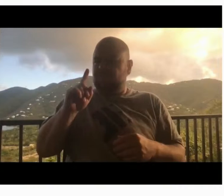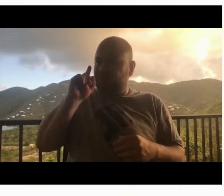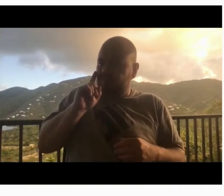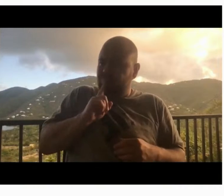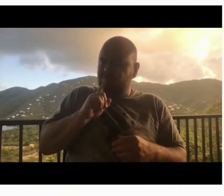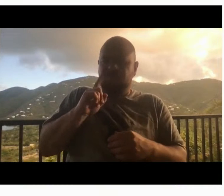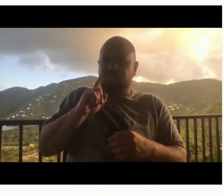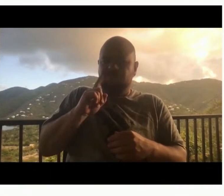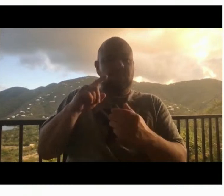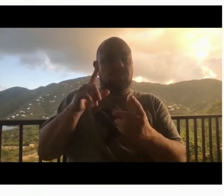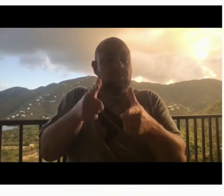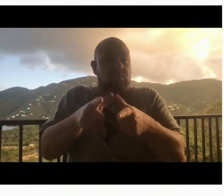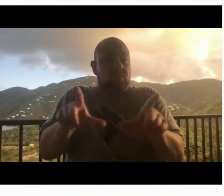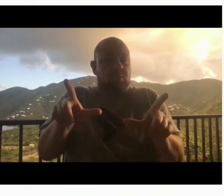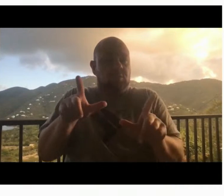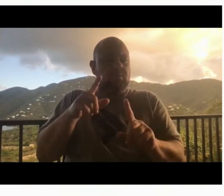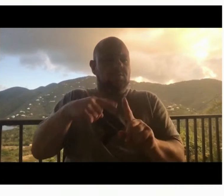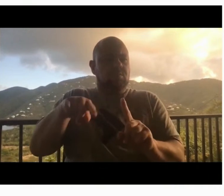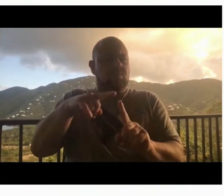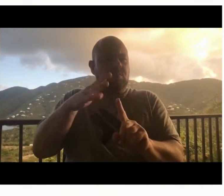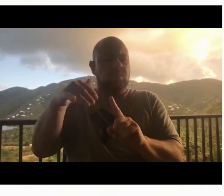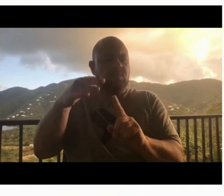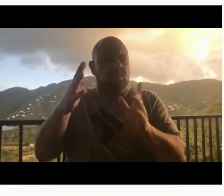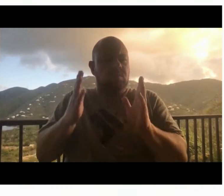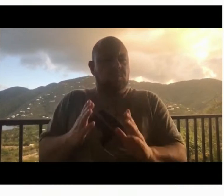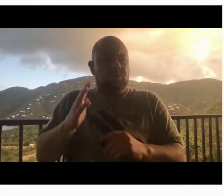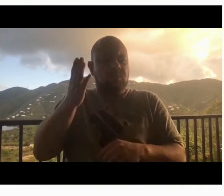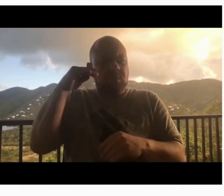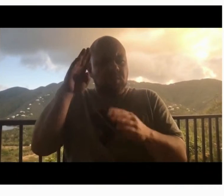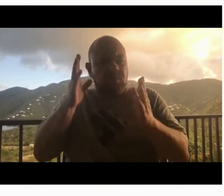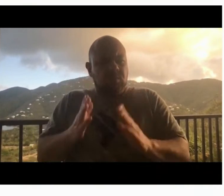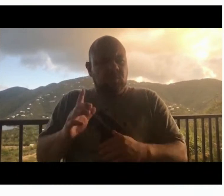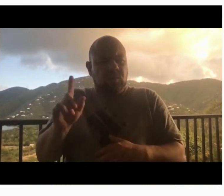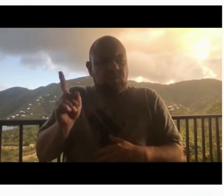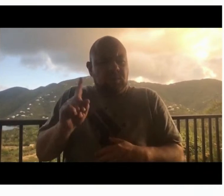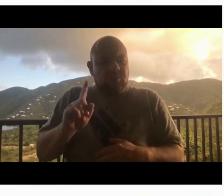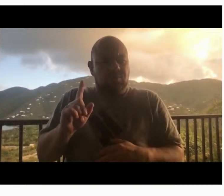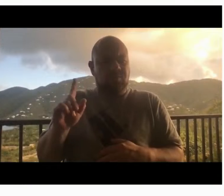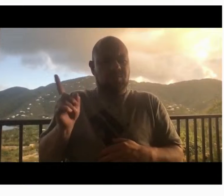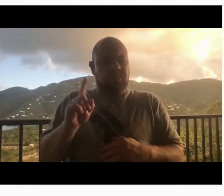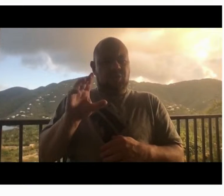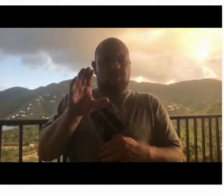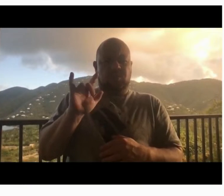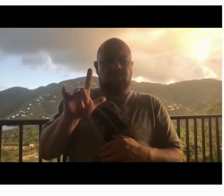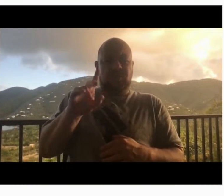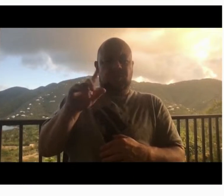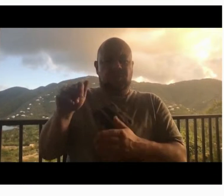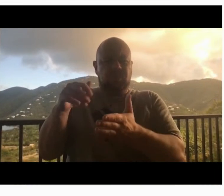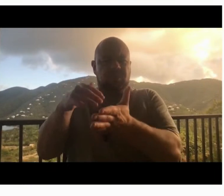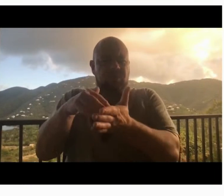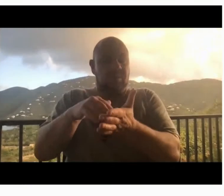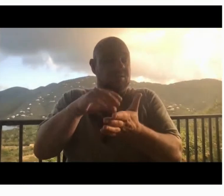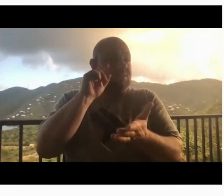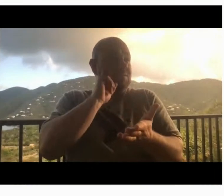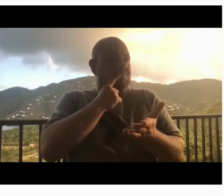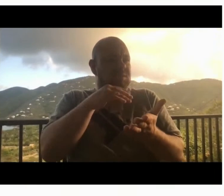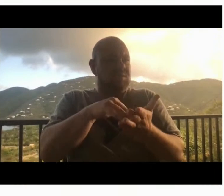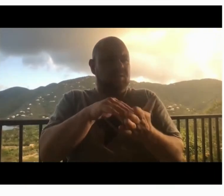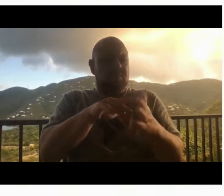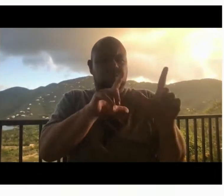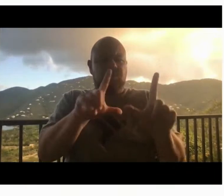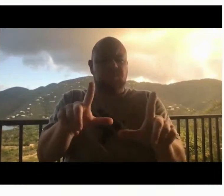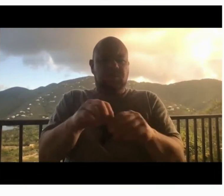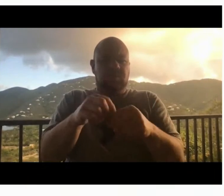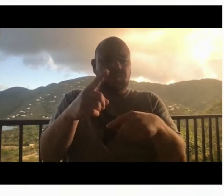deaf linguists? Where are the anthropologists that are deaf and studying sign languages? Where are